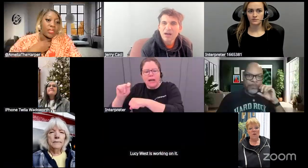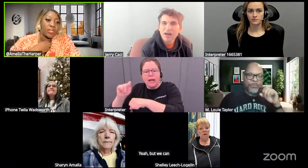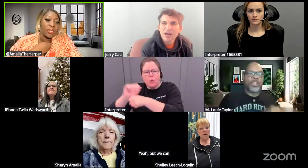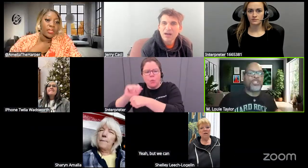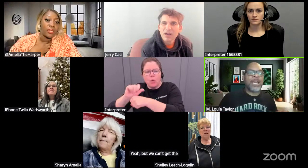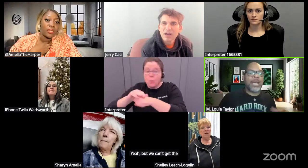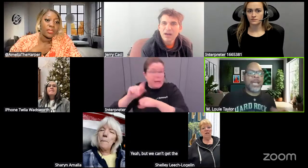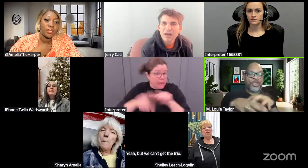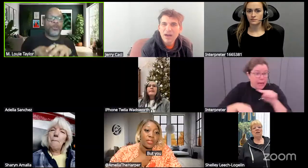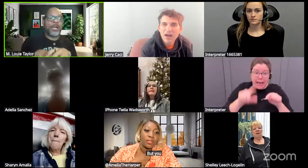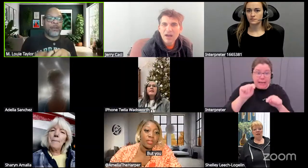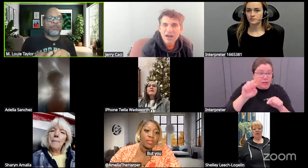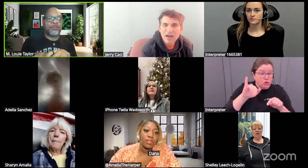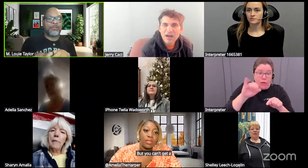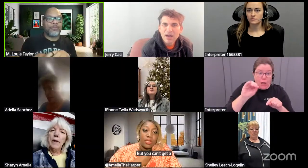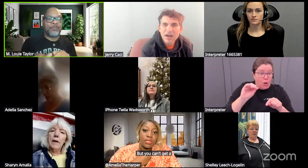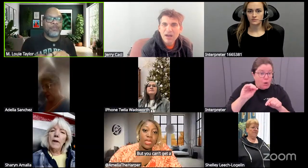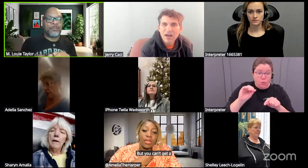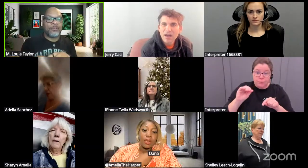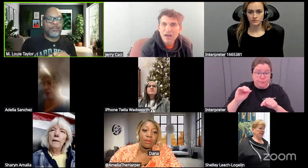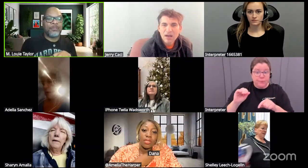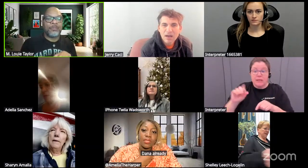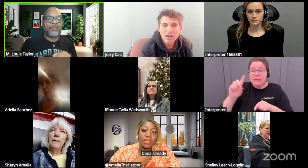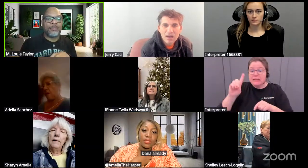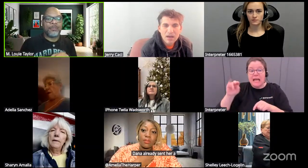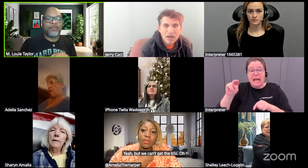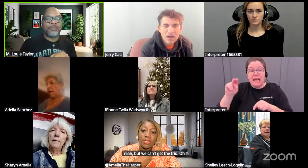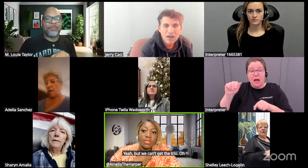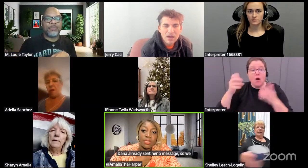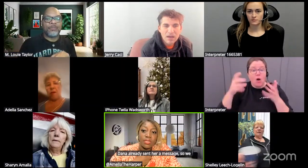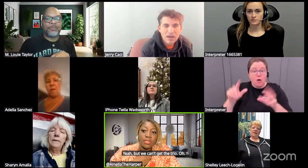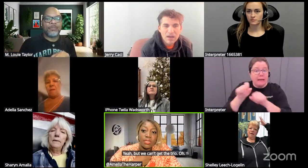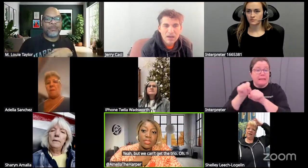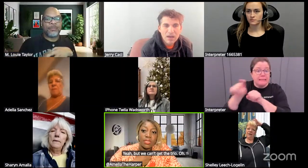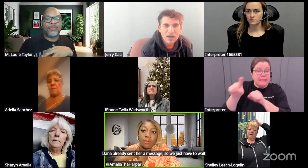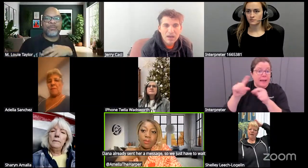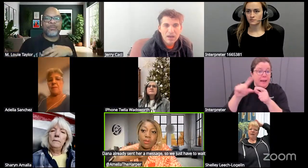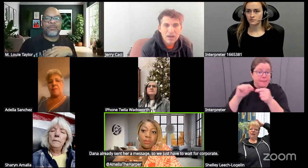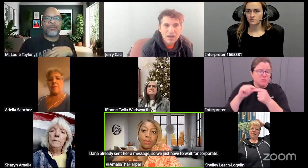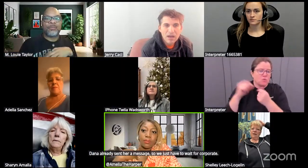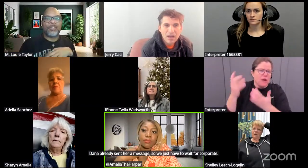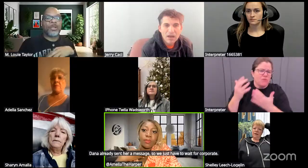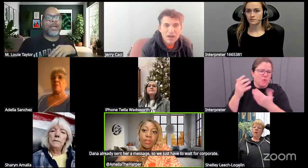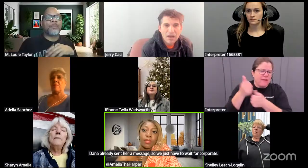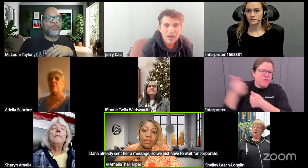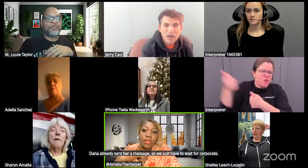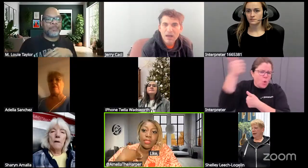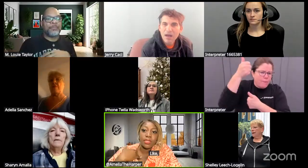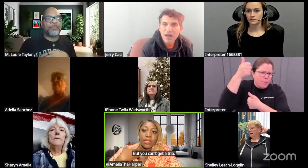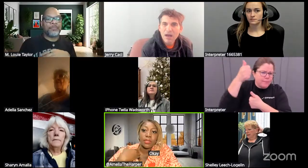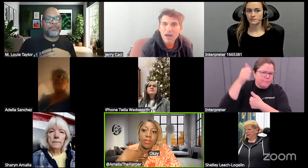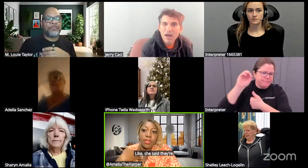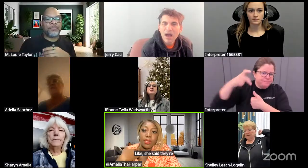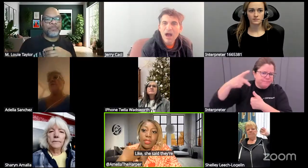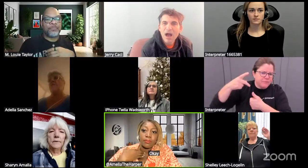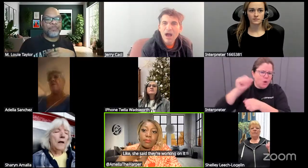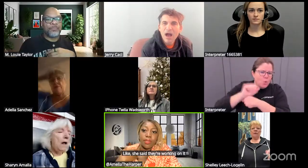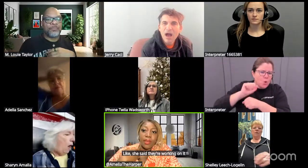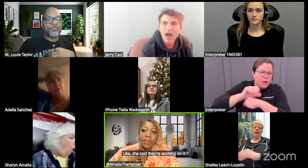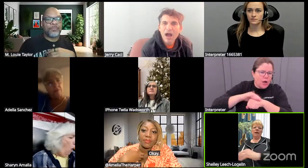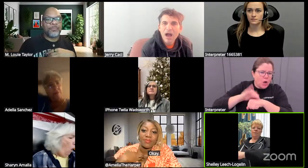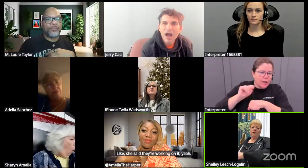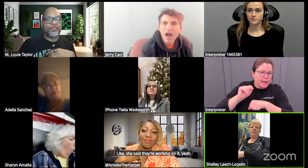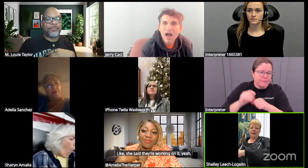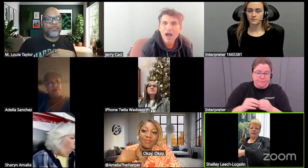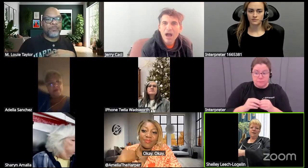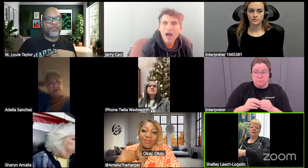West trio. is but working you on can't it. get the trio. Dana already sent her a message, so we just have to wait for corporate. Like Okay, she Okay. said, they're working on it. Yeah,